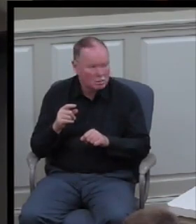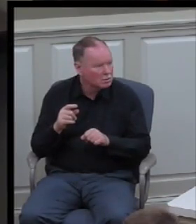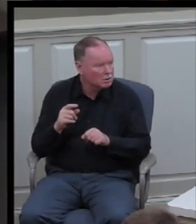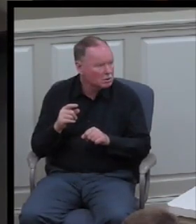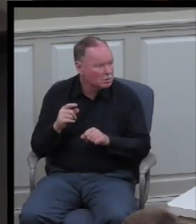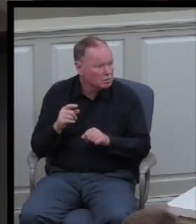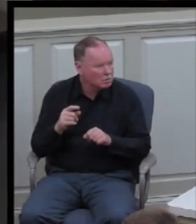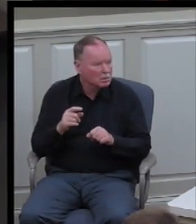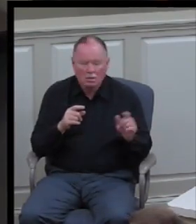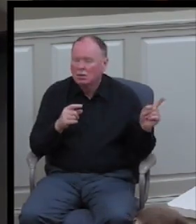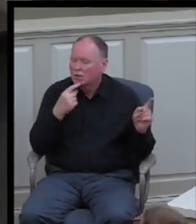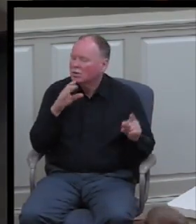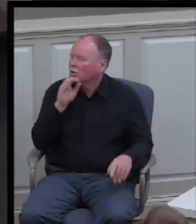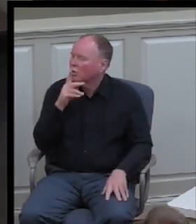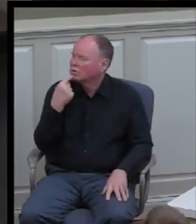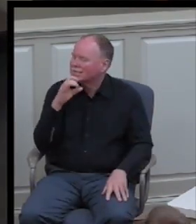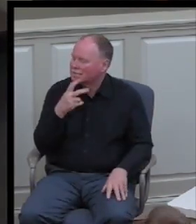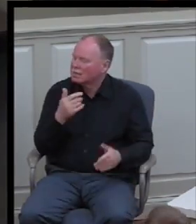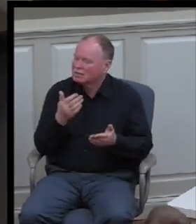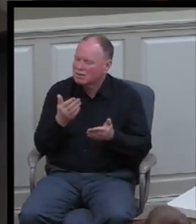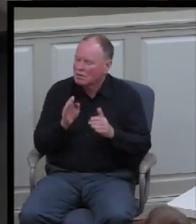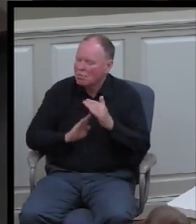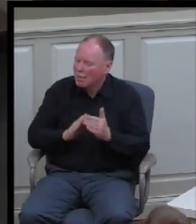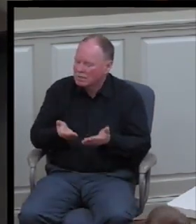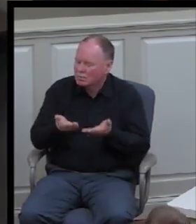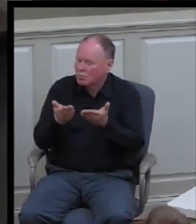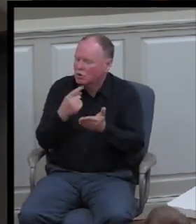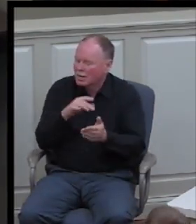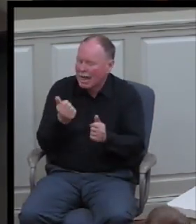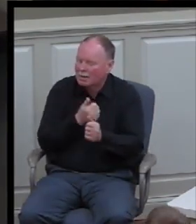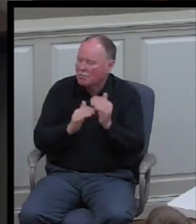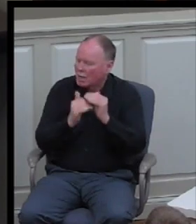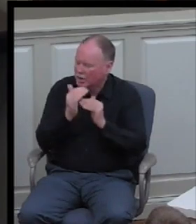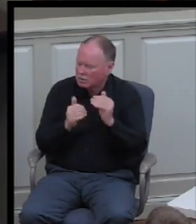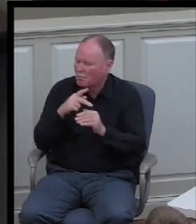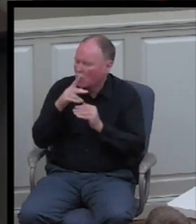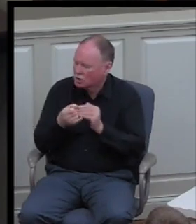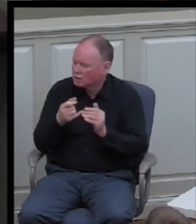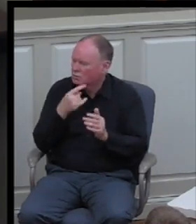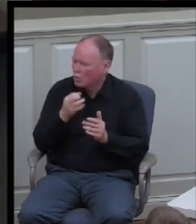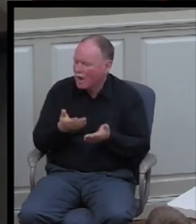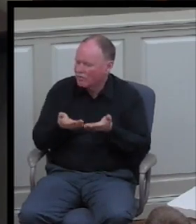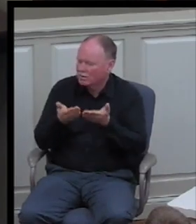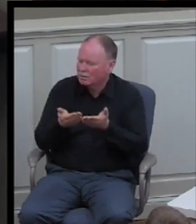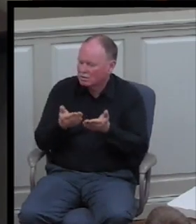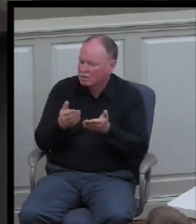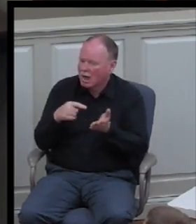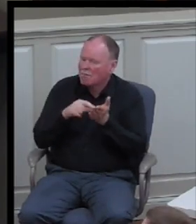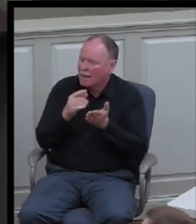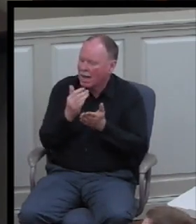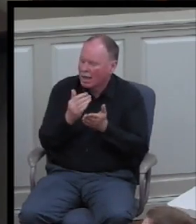resolution you have before you is a basic resolution like we do on all our buildings that we get ready to build, our big projects. We do a